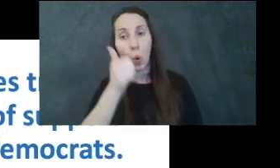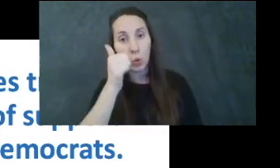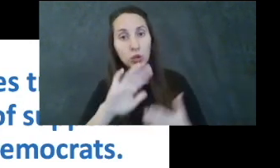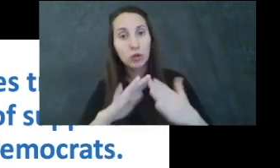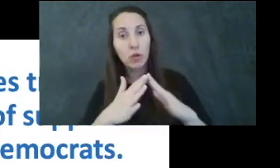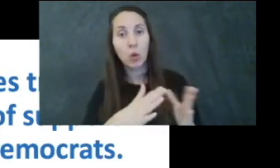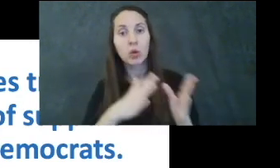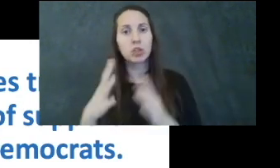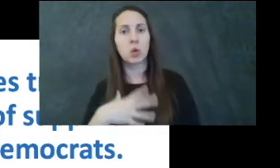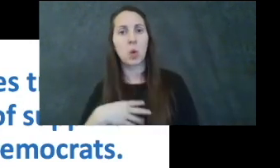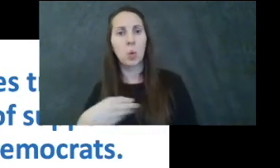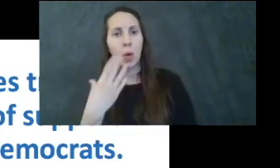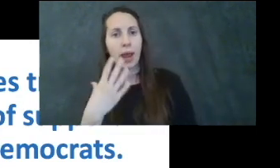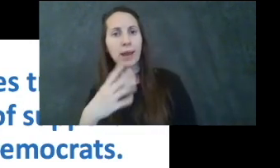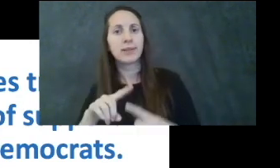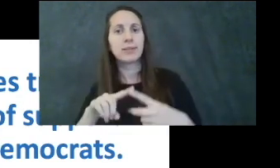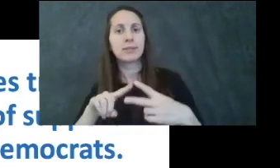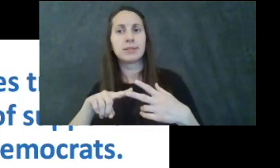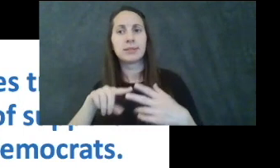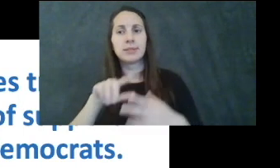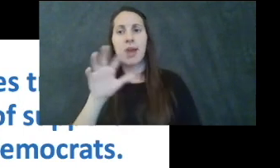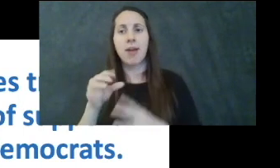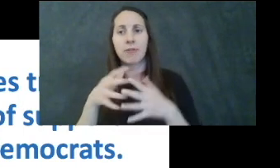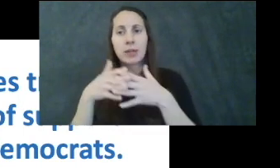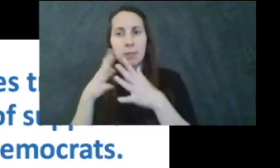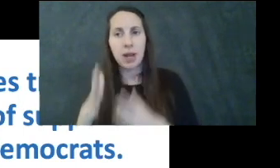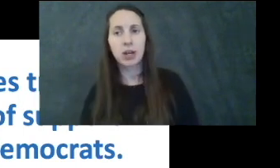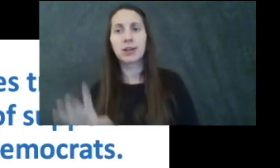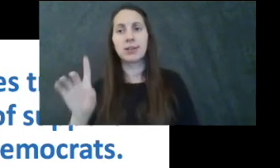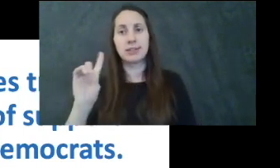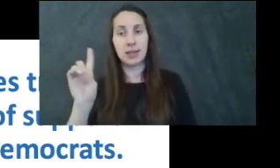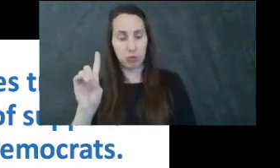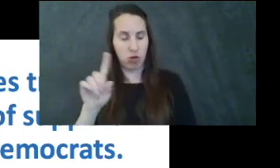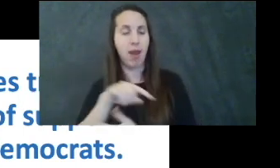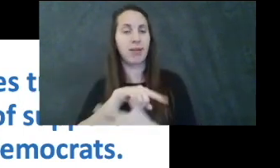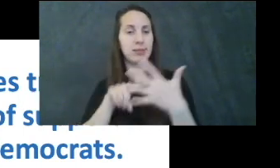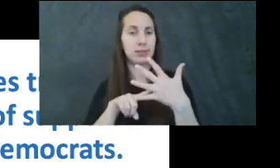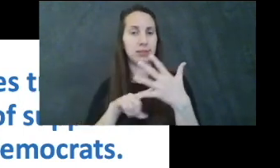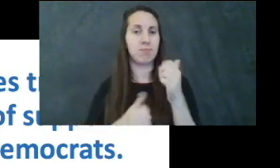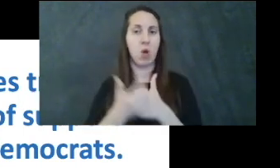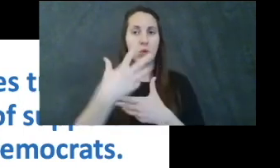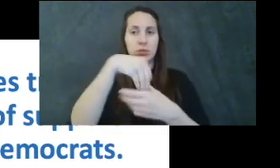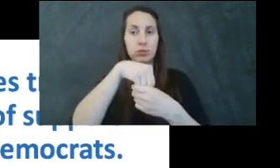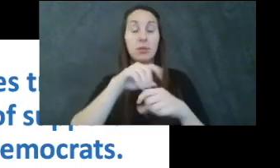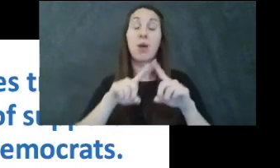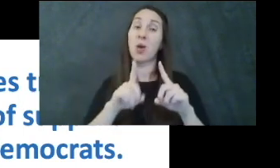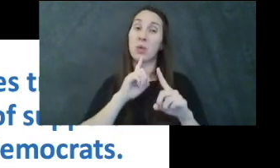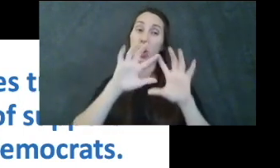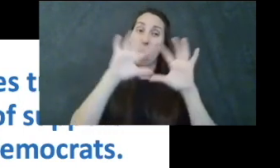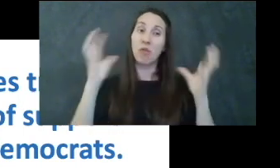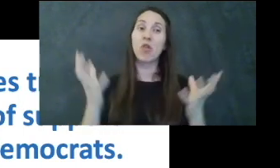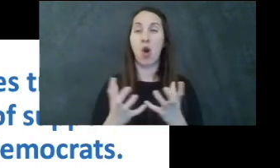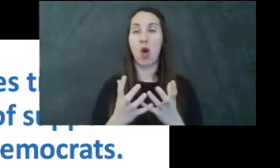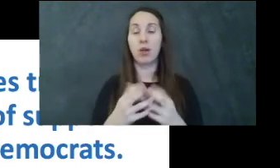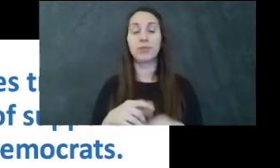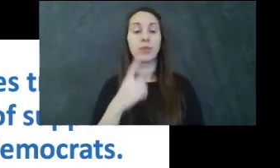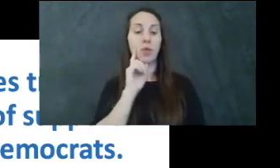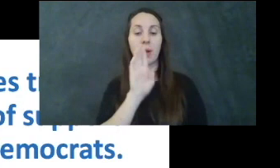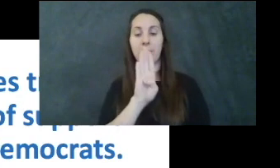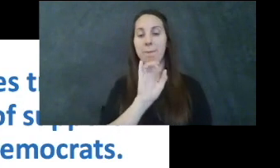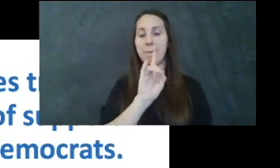and Democrats. But the importance is overwhelming. And for Biden voters,